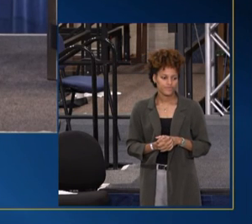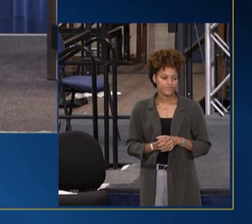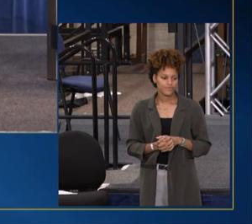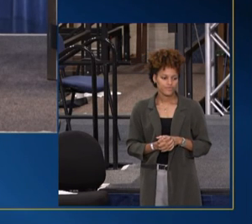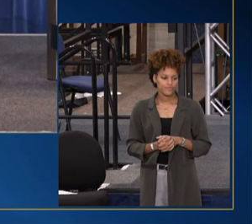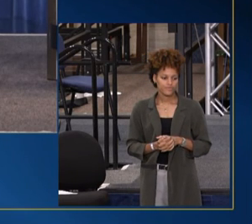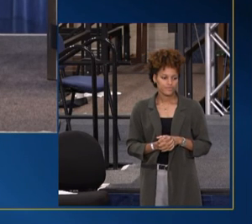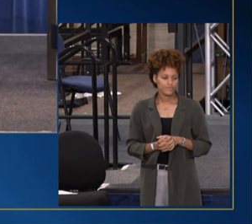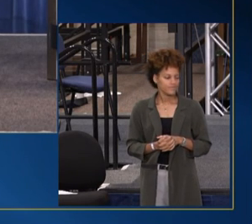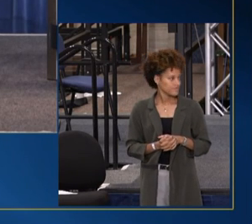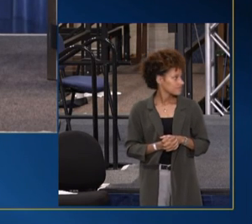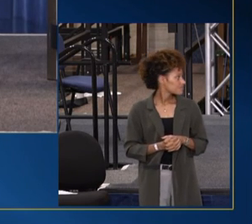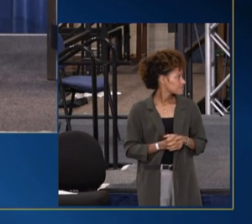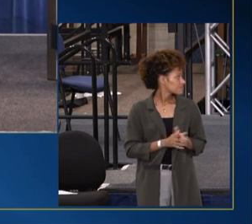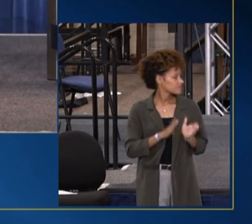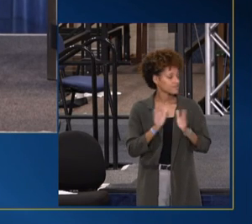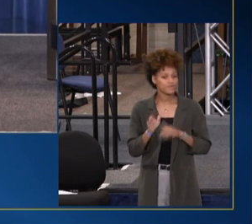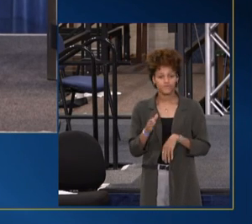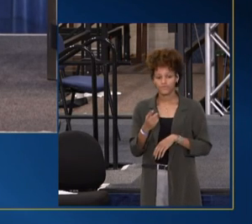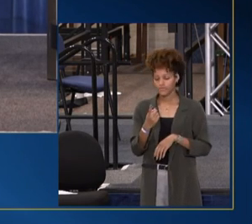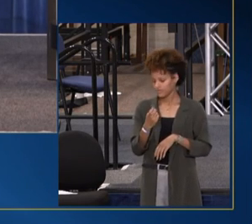You had asked about